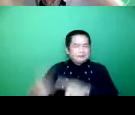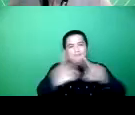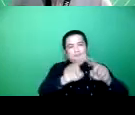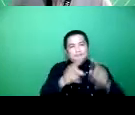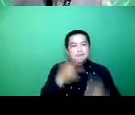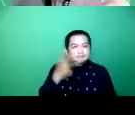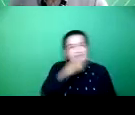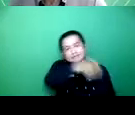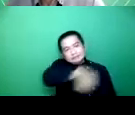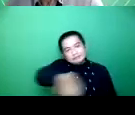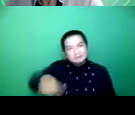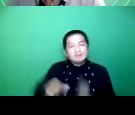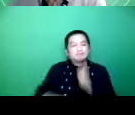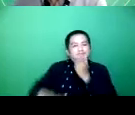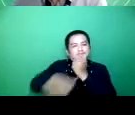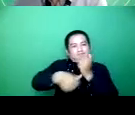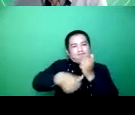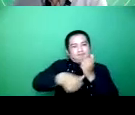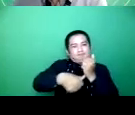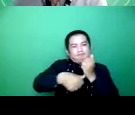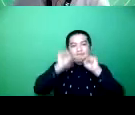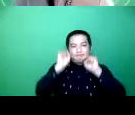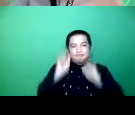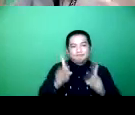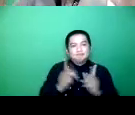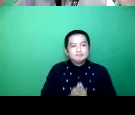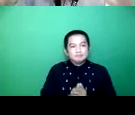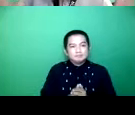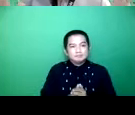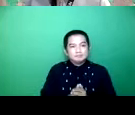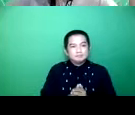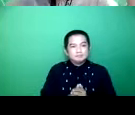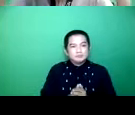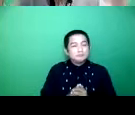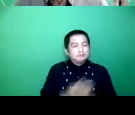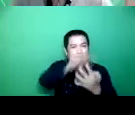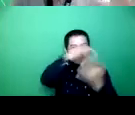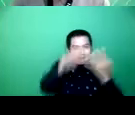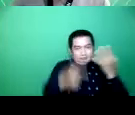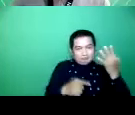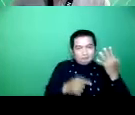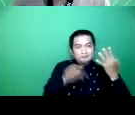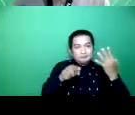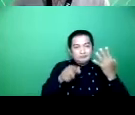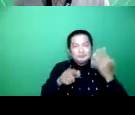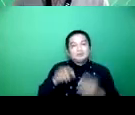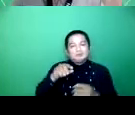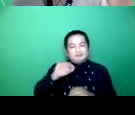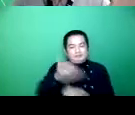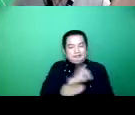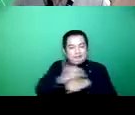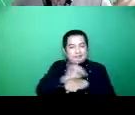designed in some way to assist people, okay? So those four principles make up Industry 4.0.